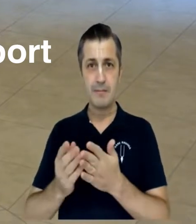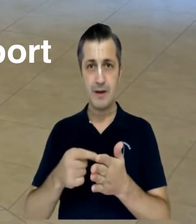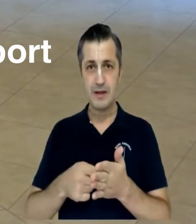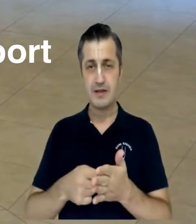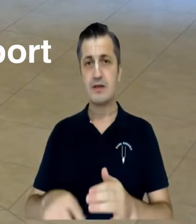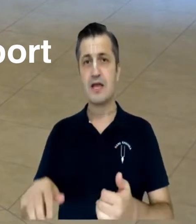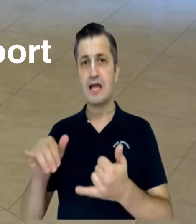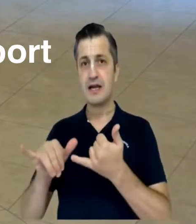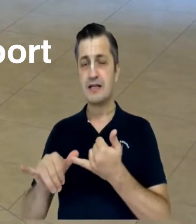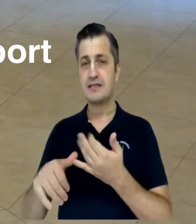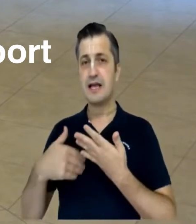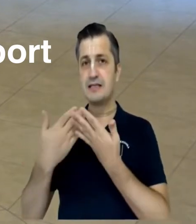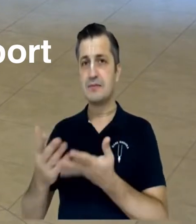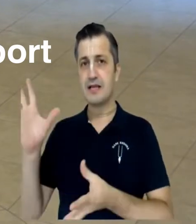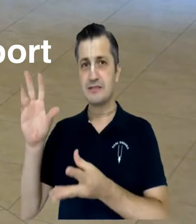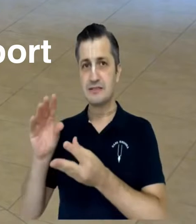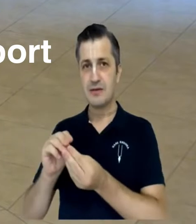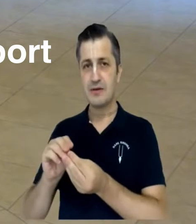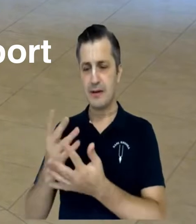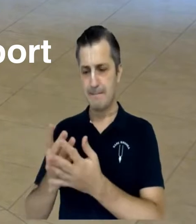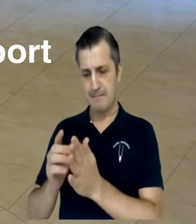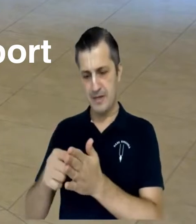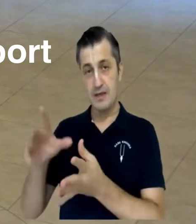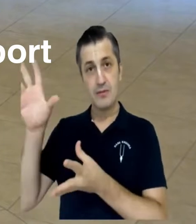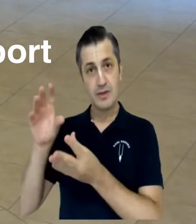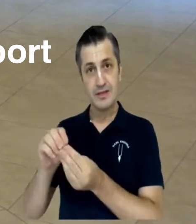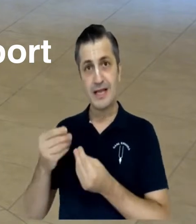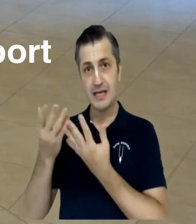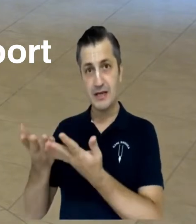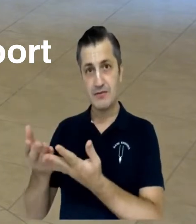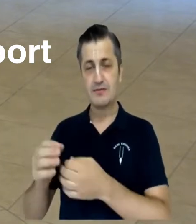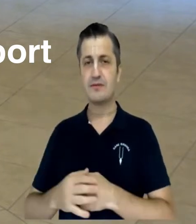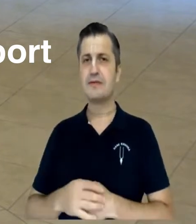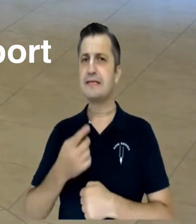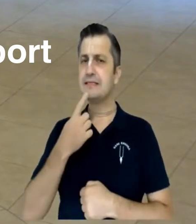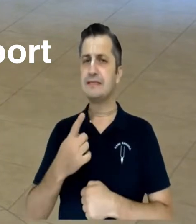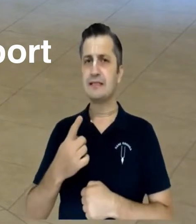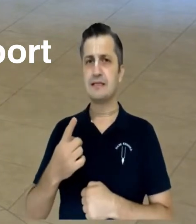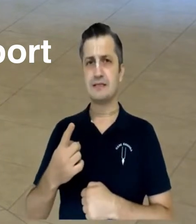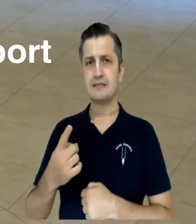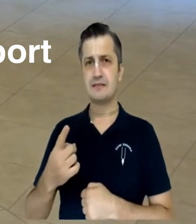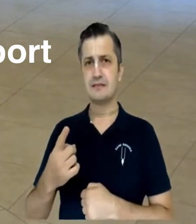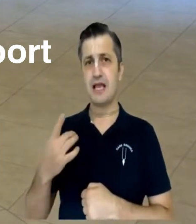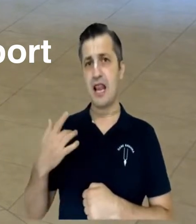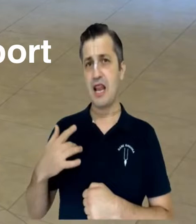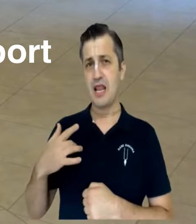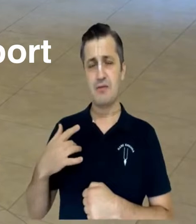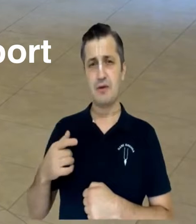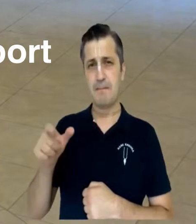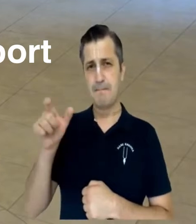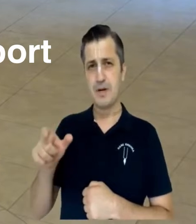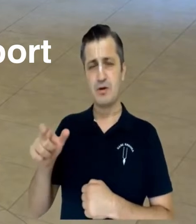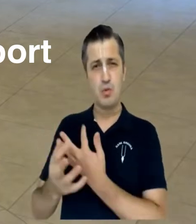in summary the contents of the Vedanta Sutra. He says that the living entities, who are innumerable, can be